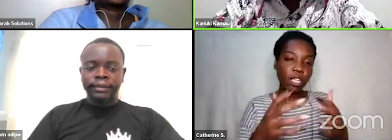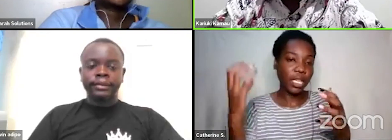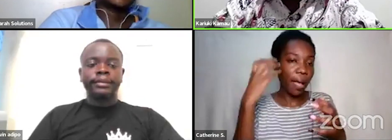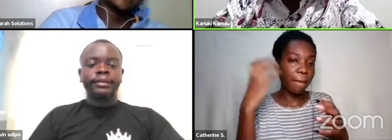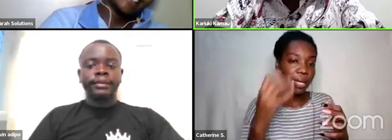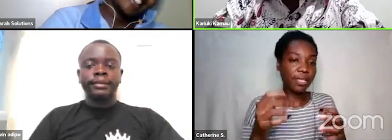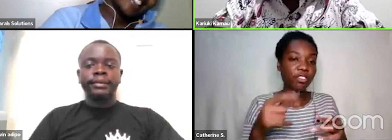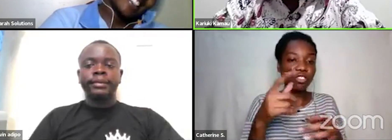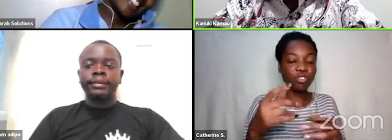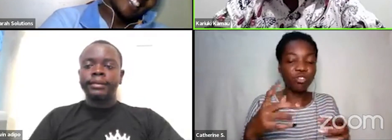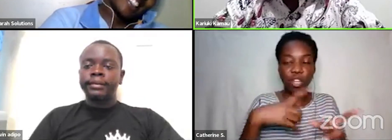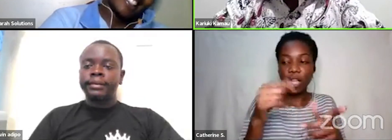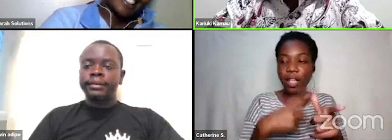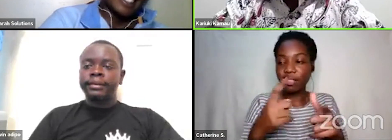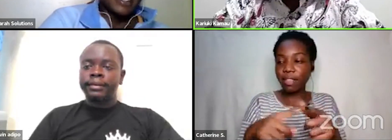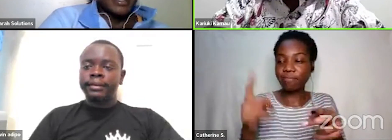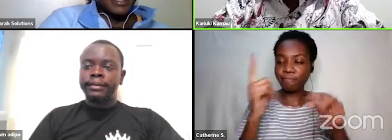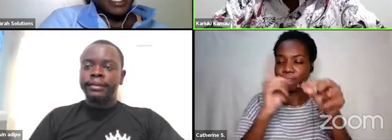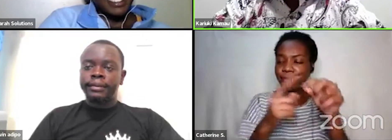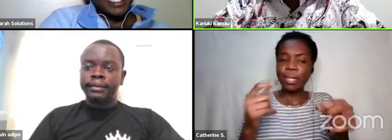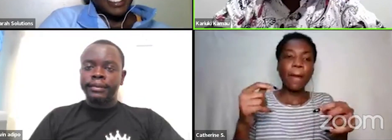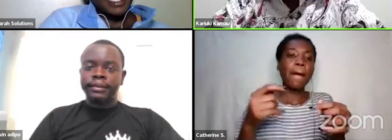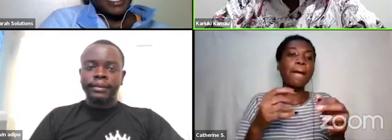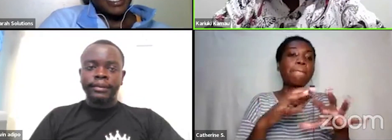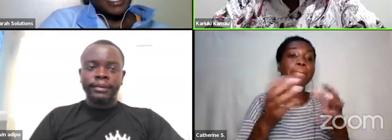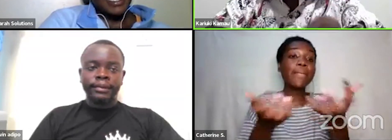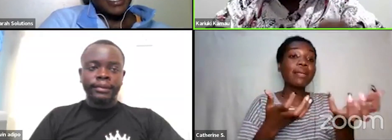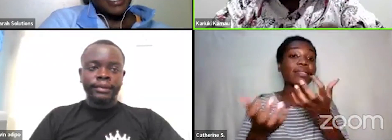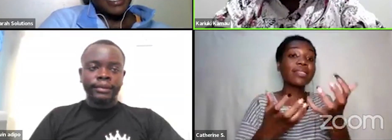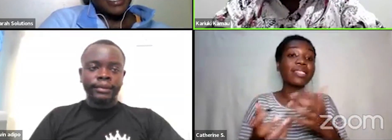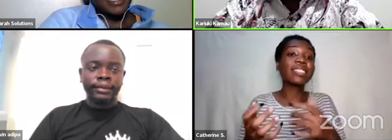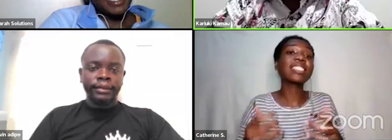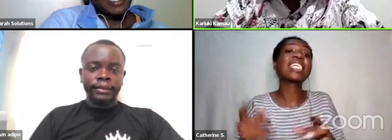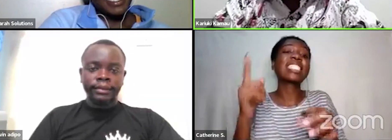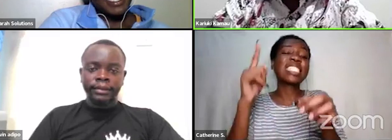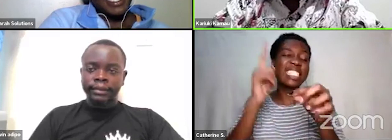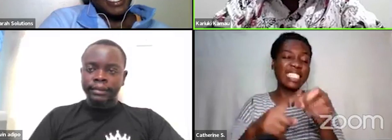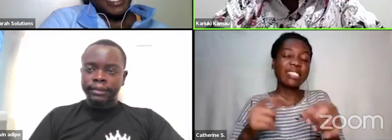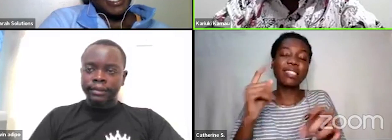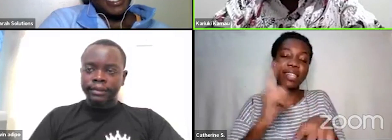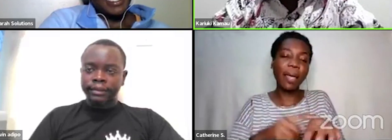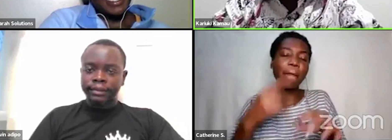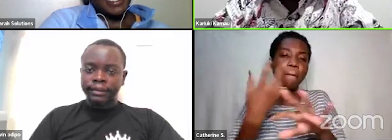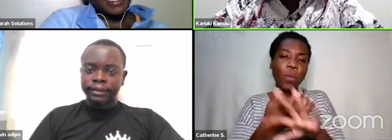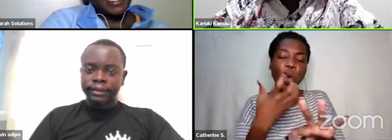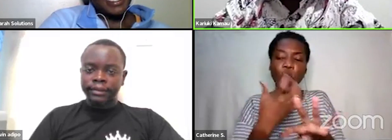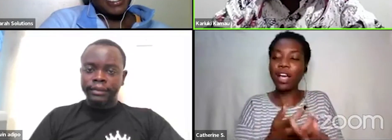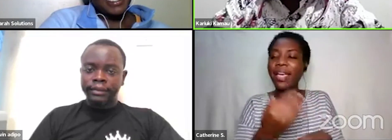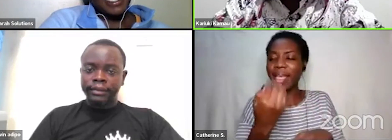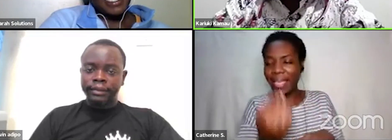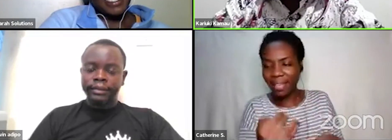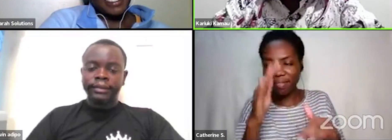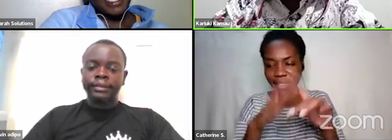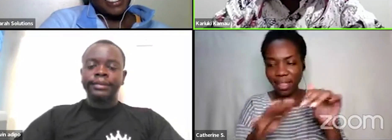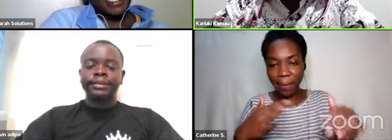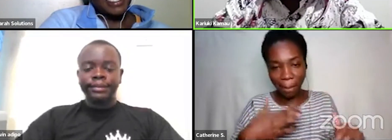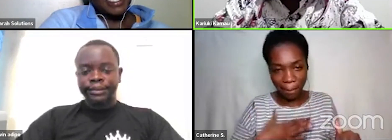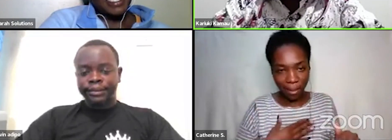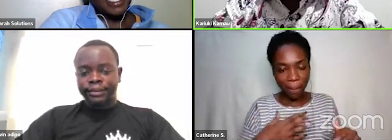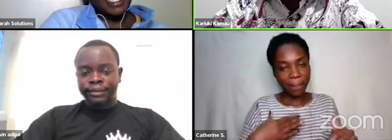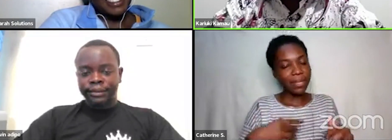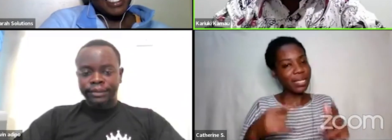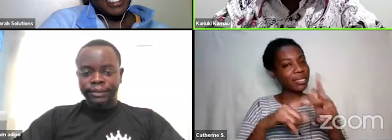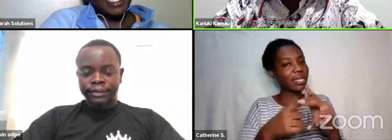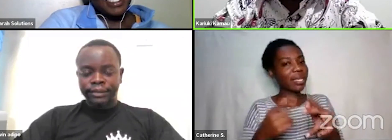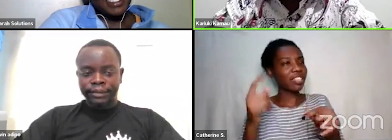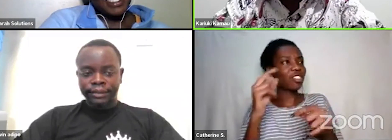business. That time they hit the ground when their bones were a bit younger than I was. Me, I started mine at